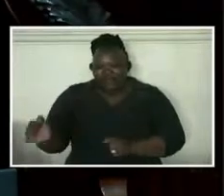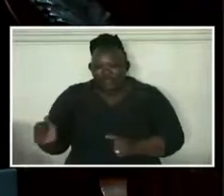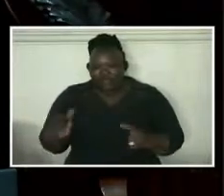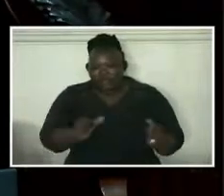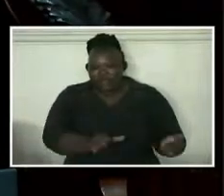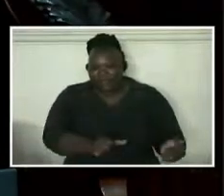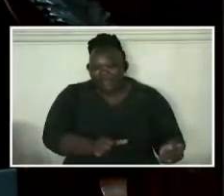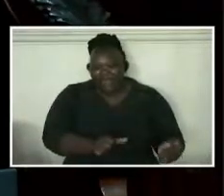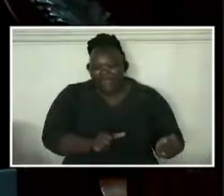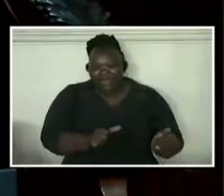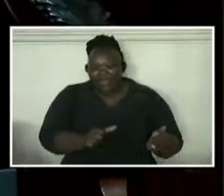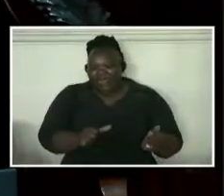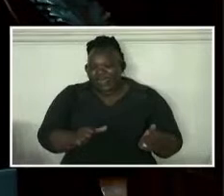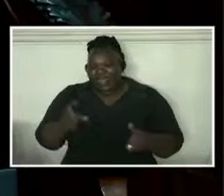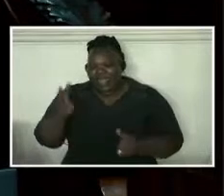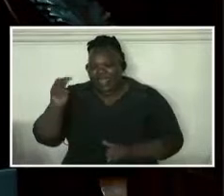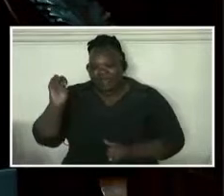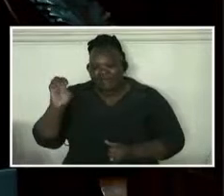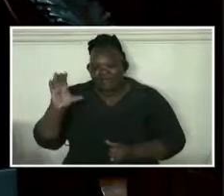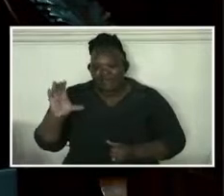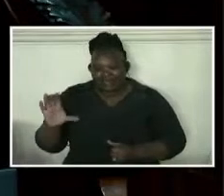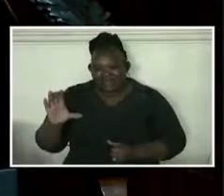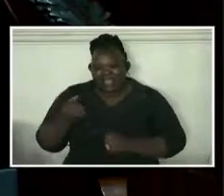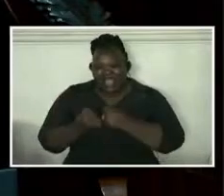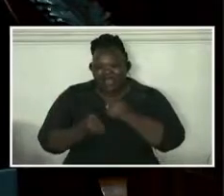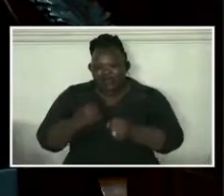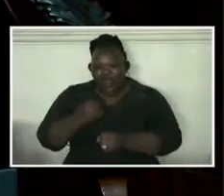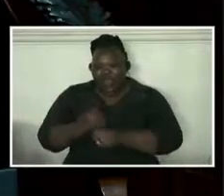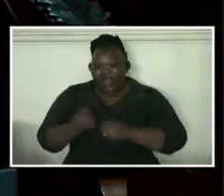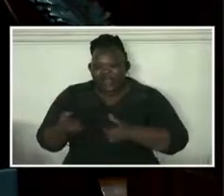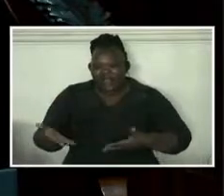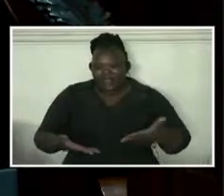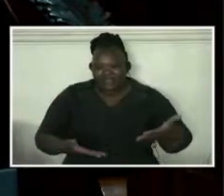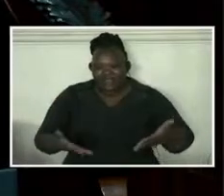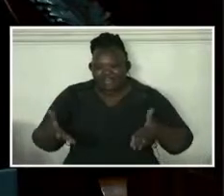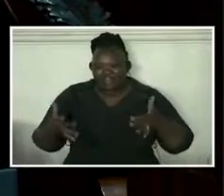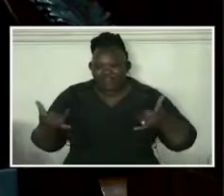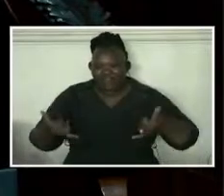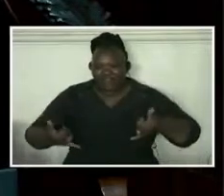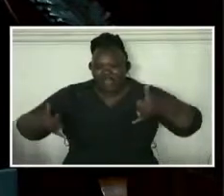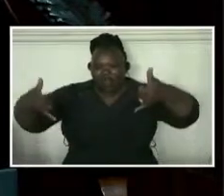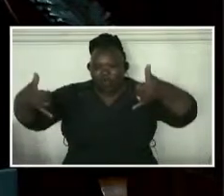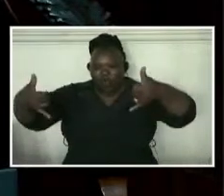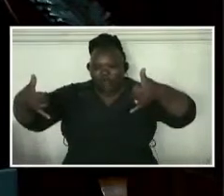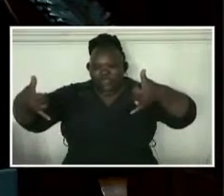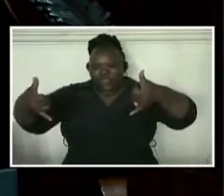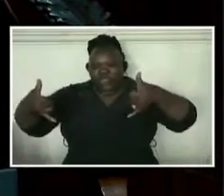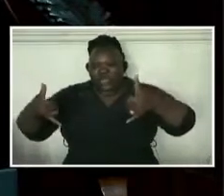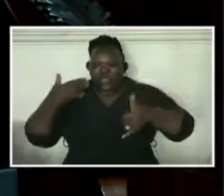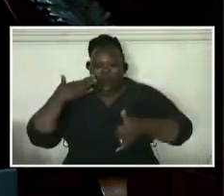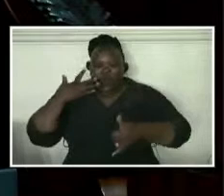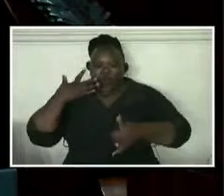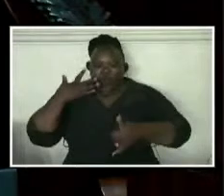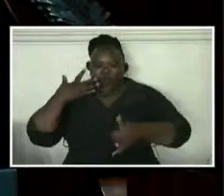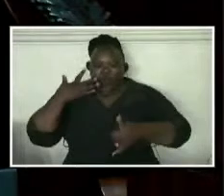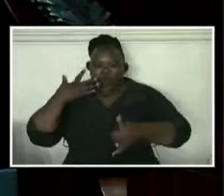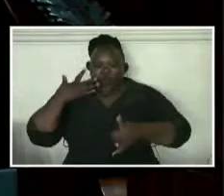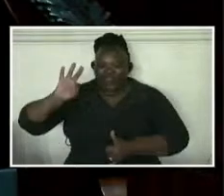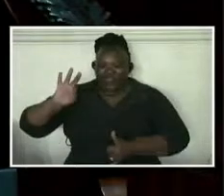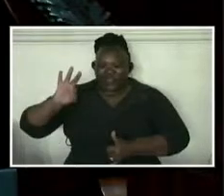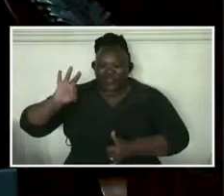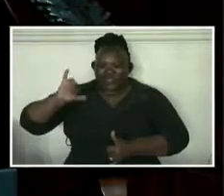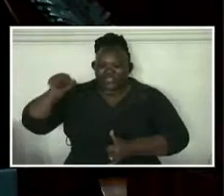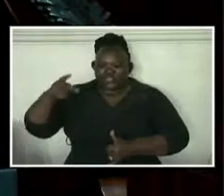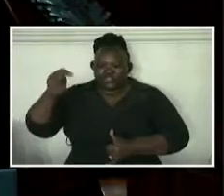back the misses annual service excellence awards which will be held on the 3rd of june here we want to